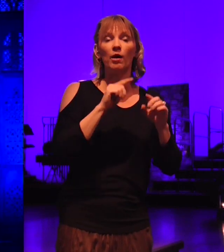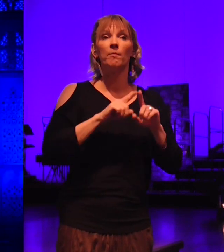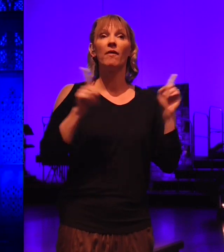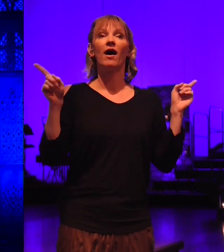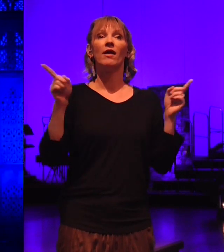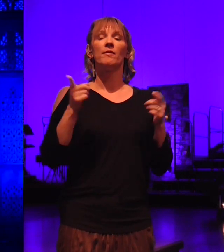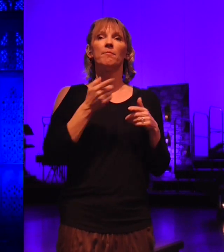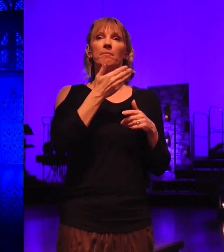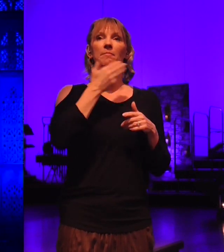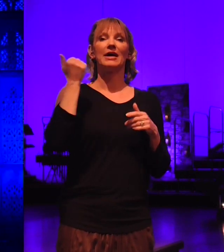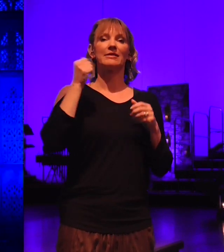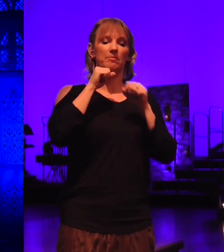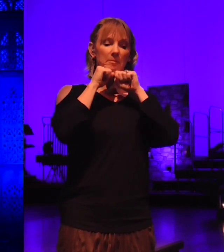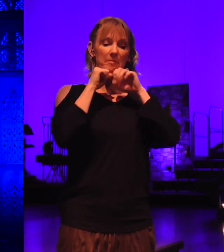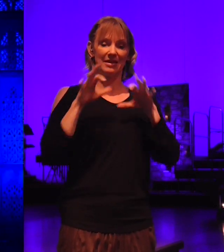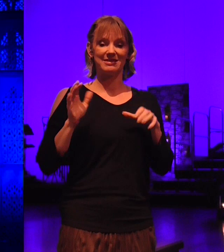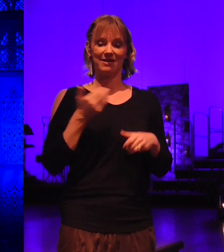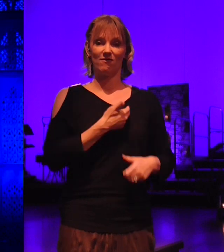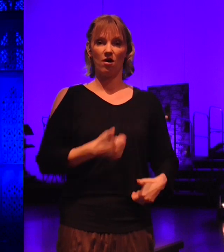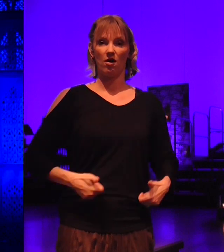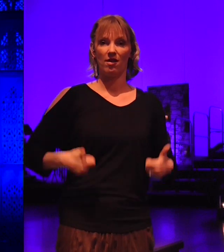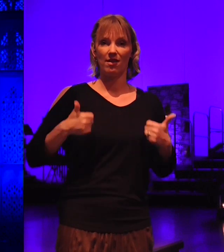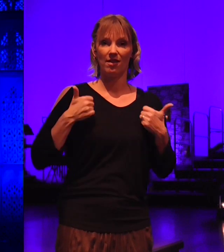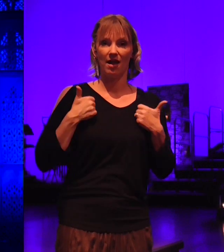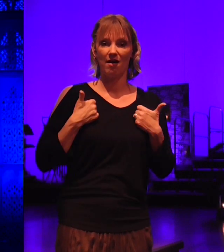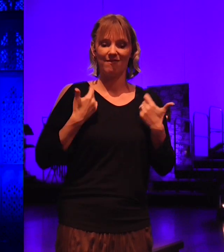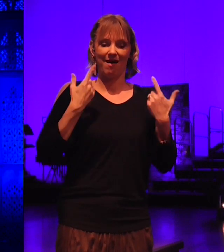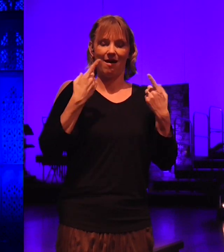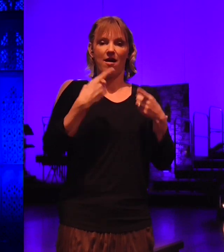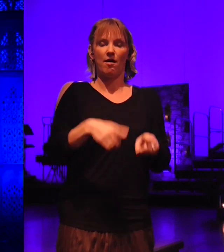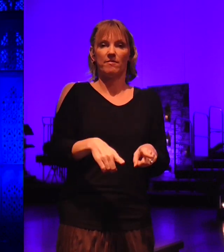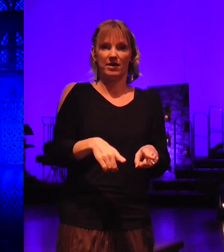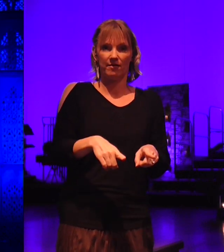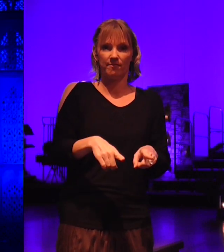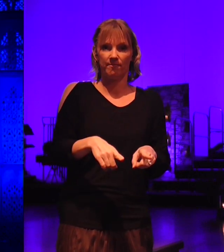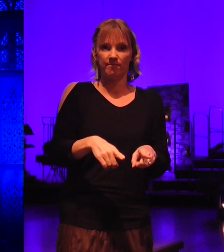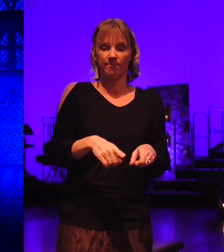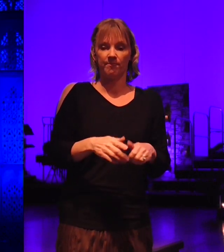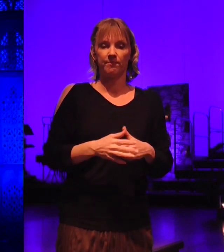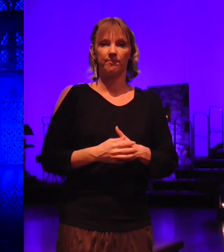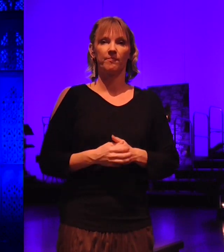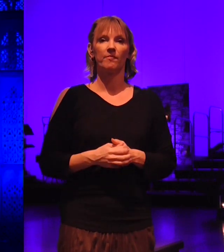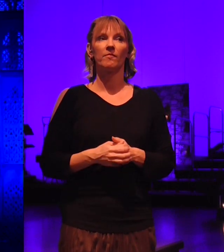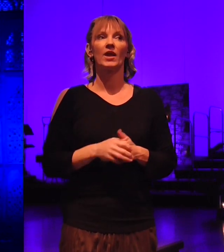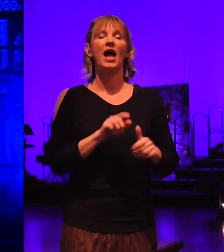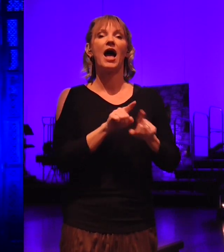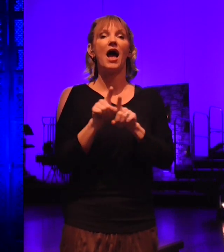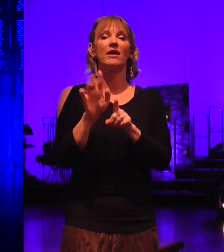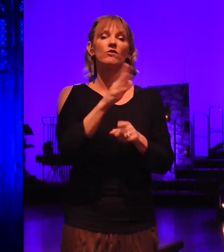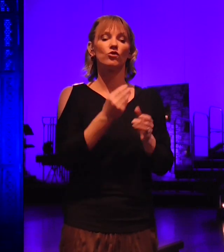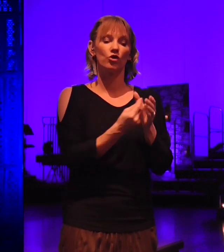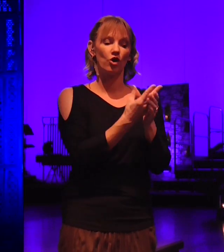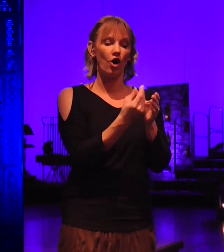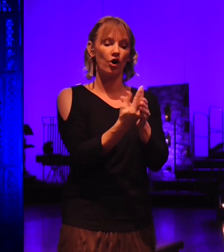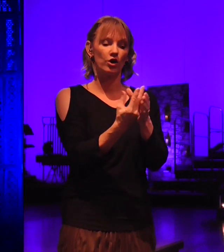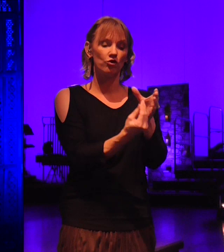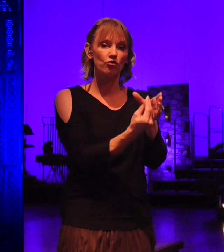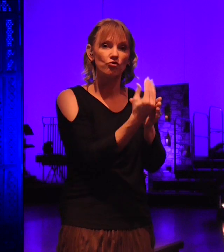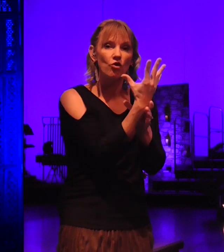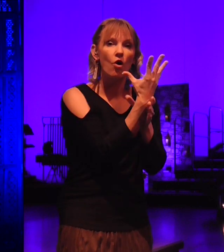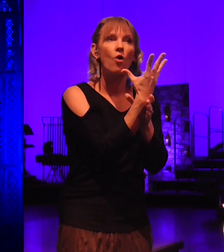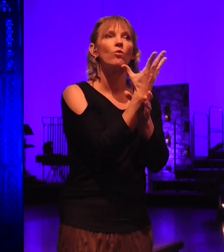blessings of our life occur. As you grow your garden grows